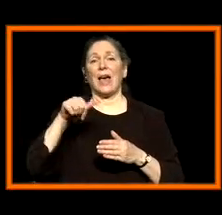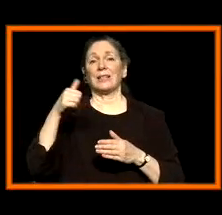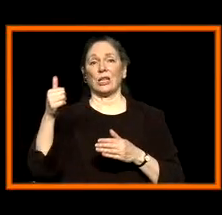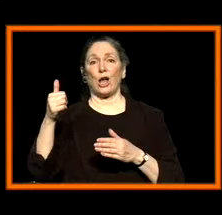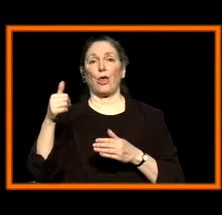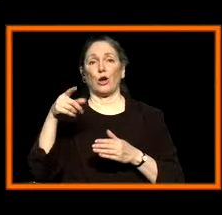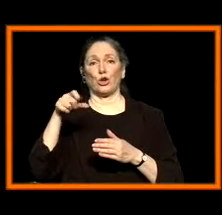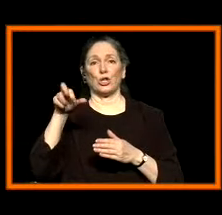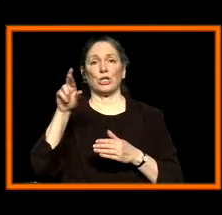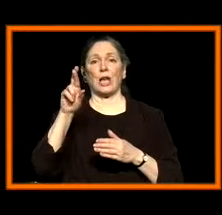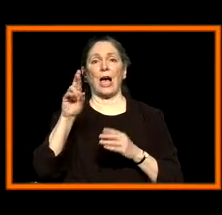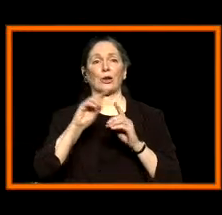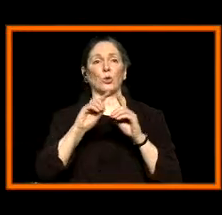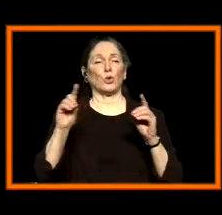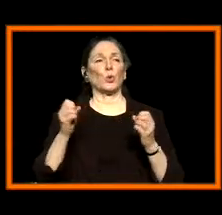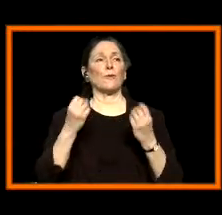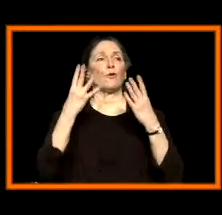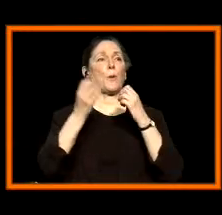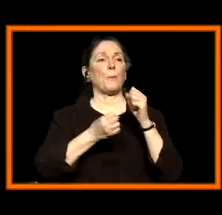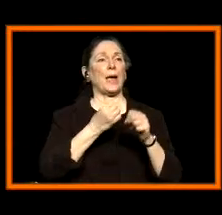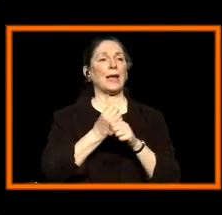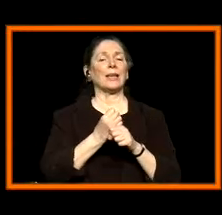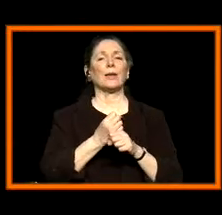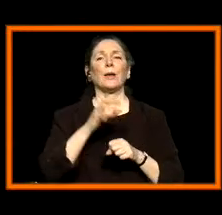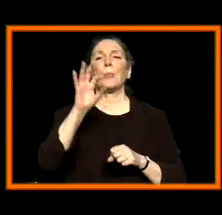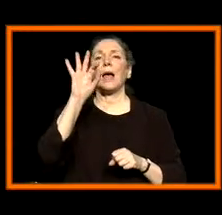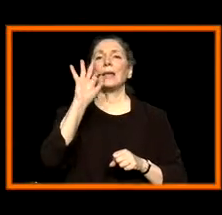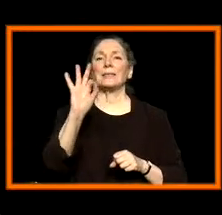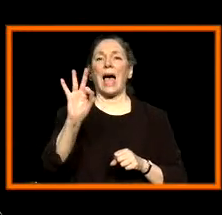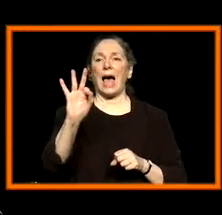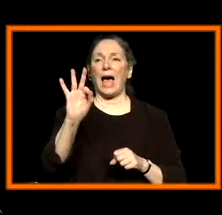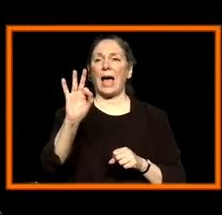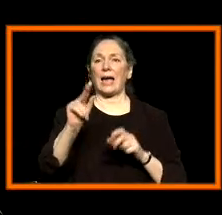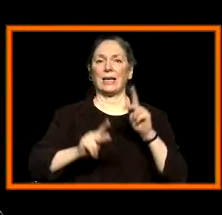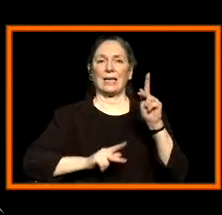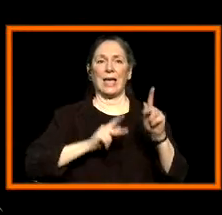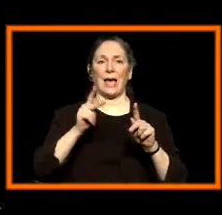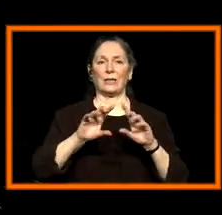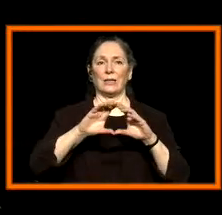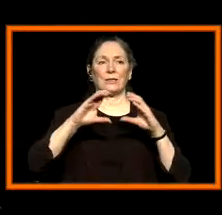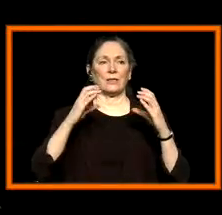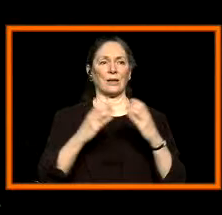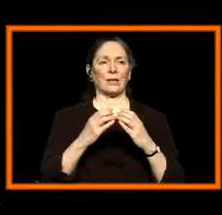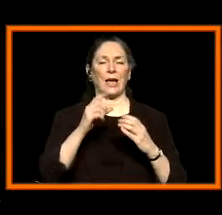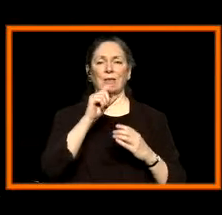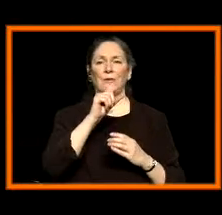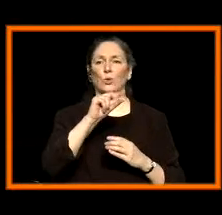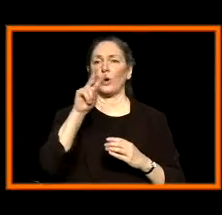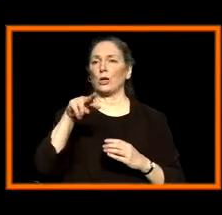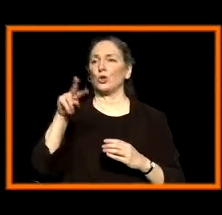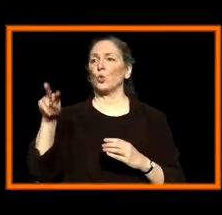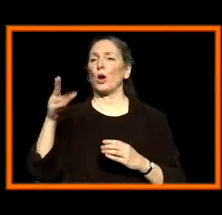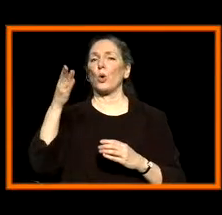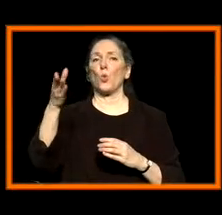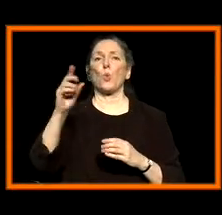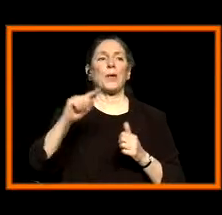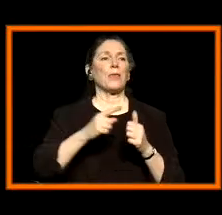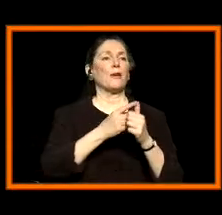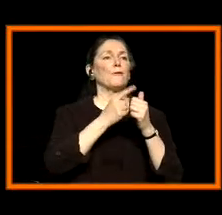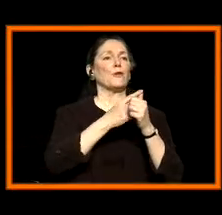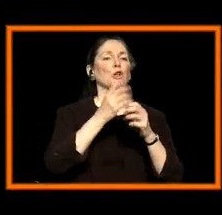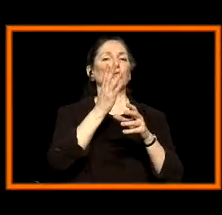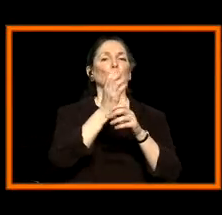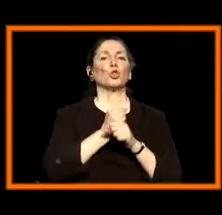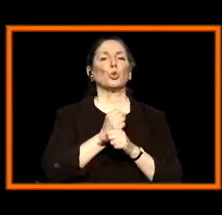of doctorate, for years, 9 candidates in the class of 2022 will be the first